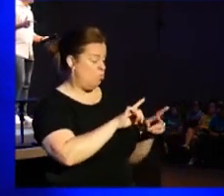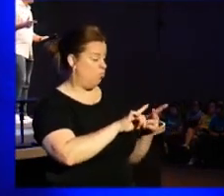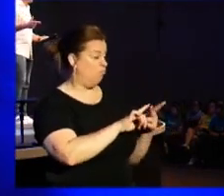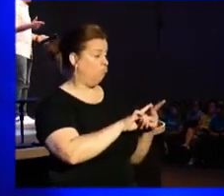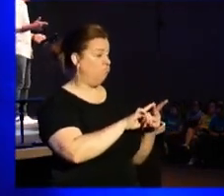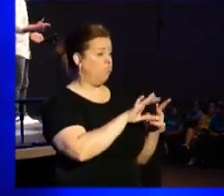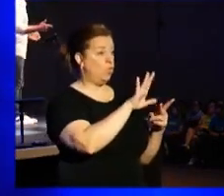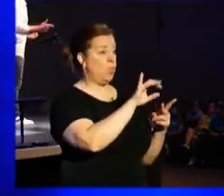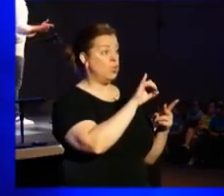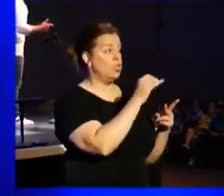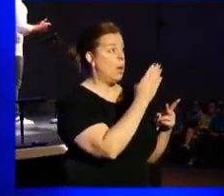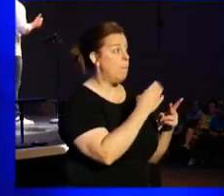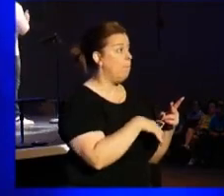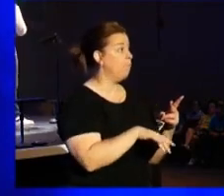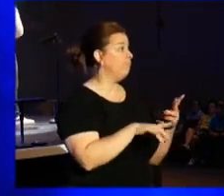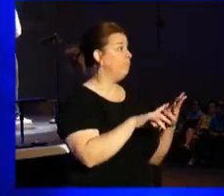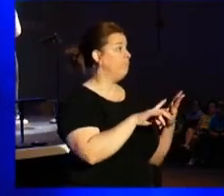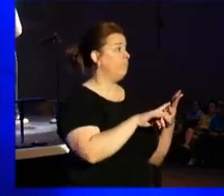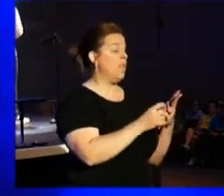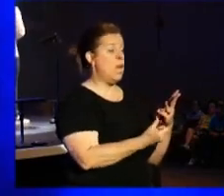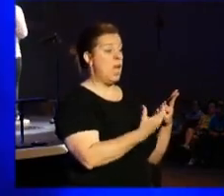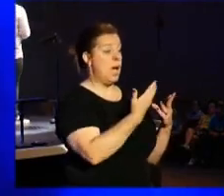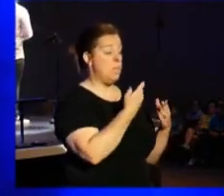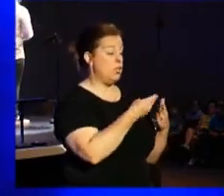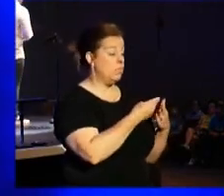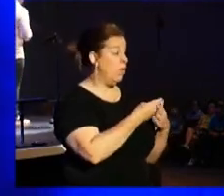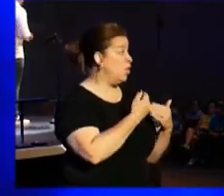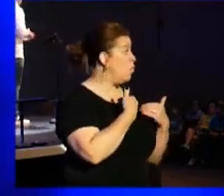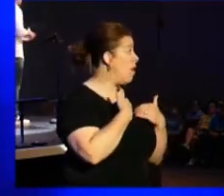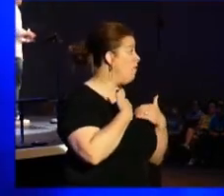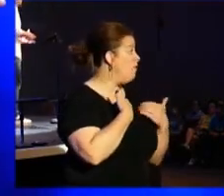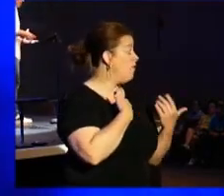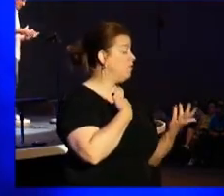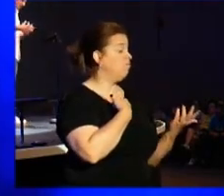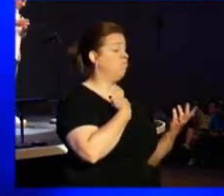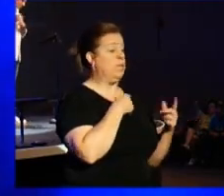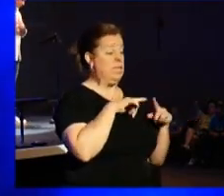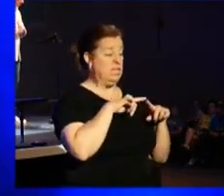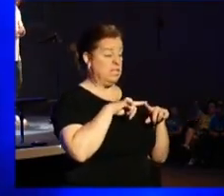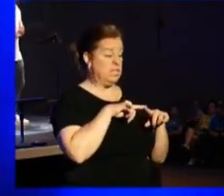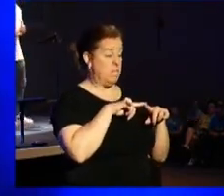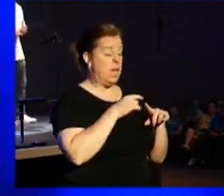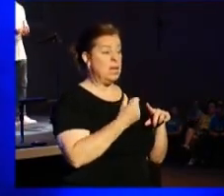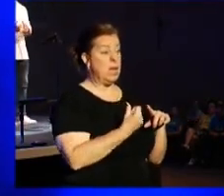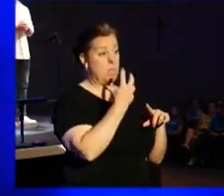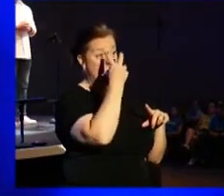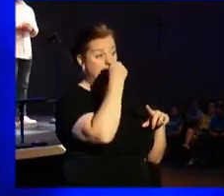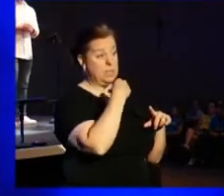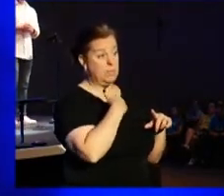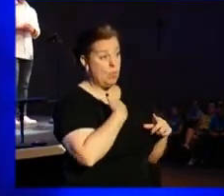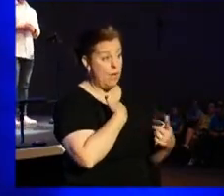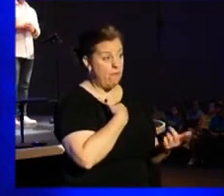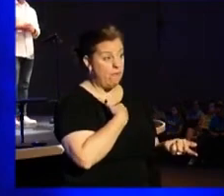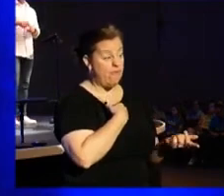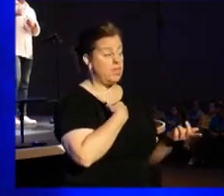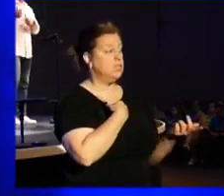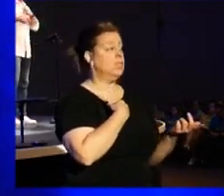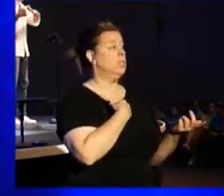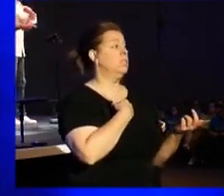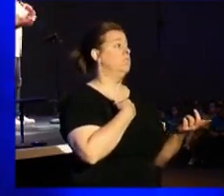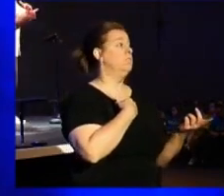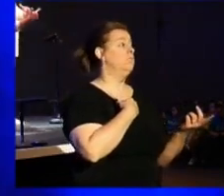job or the amount of money you have? Is it dependent on how much sleep you've gotten? Is